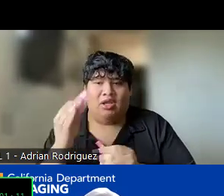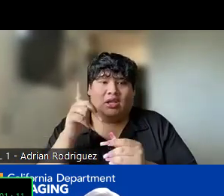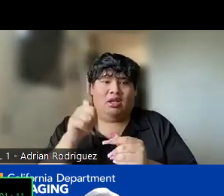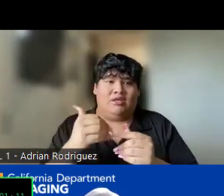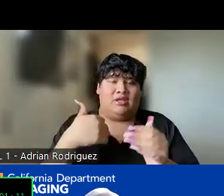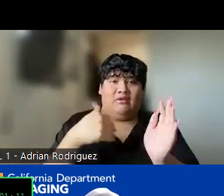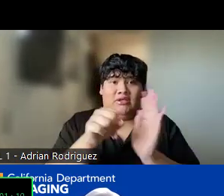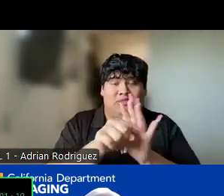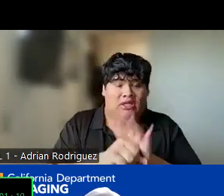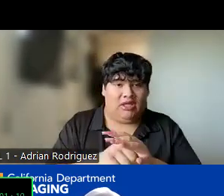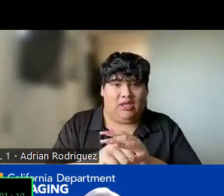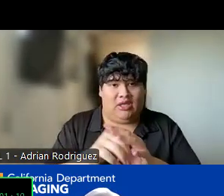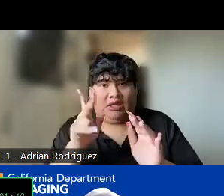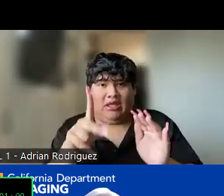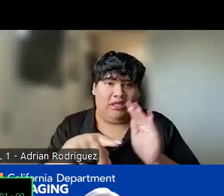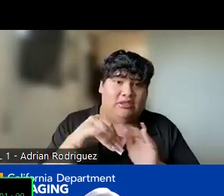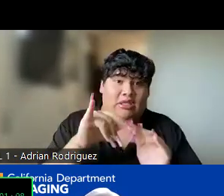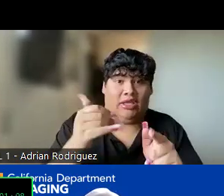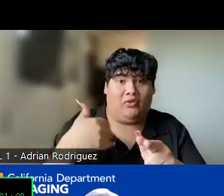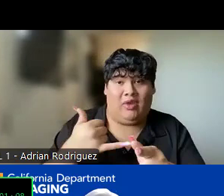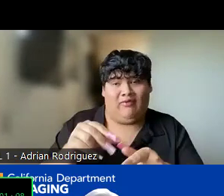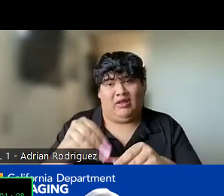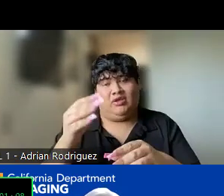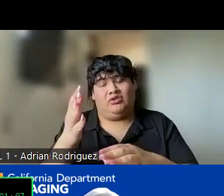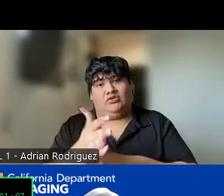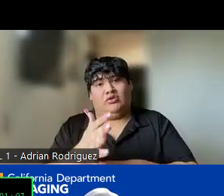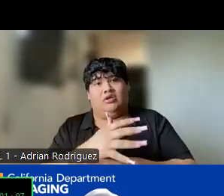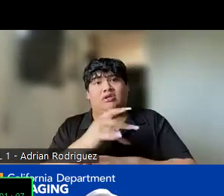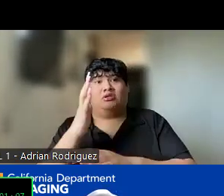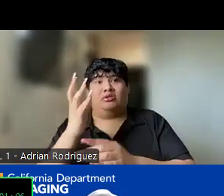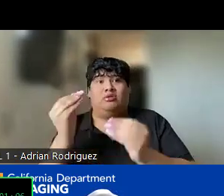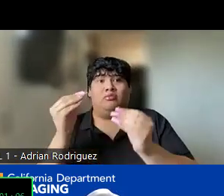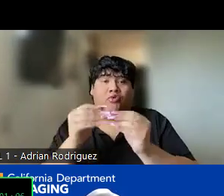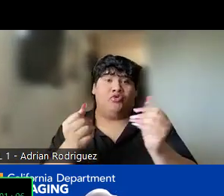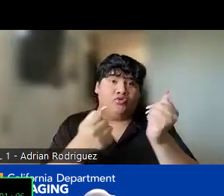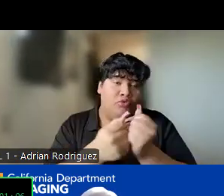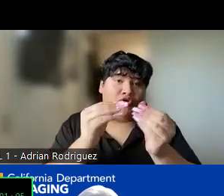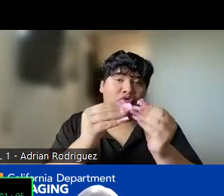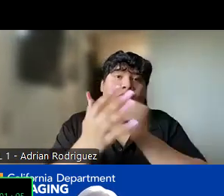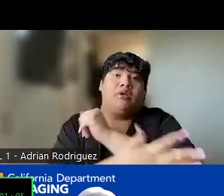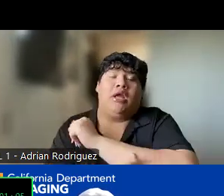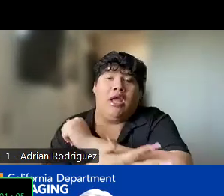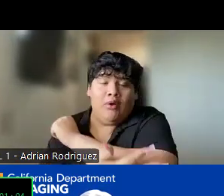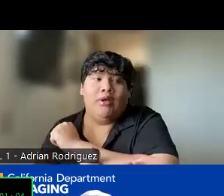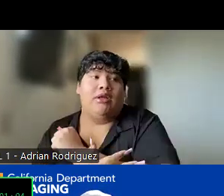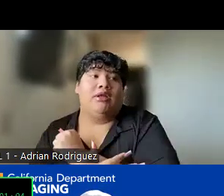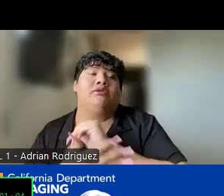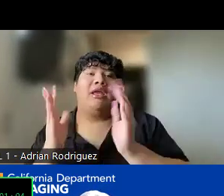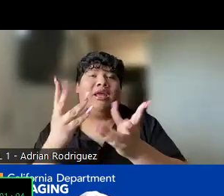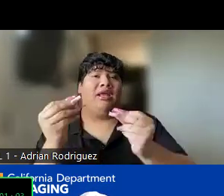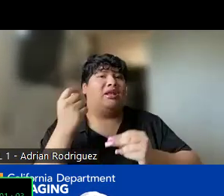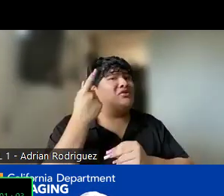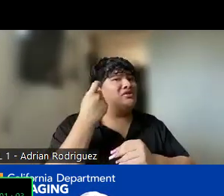kind of kicks in like you guys have in this process and given more technical support to counties and understanding of how